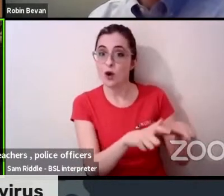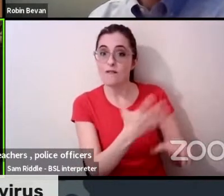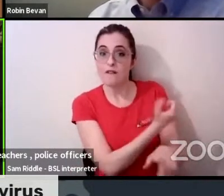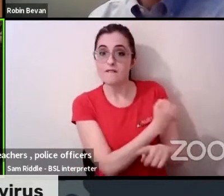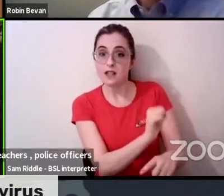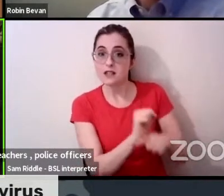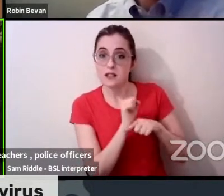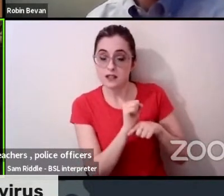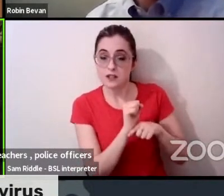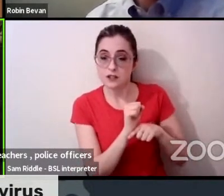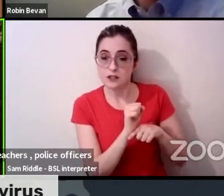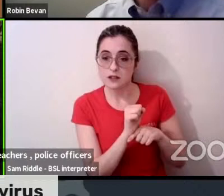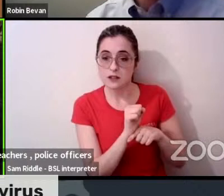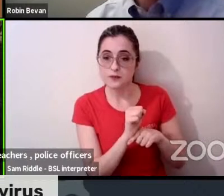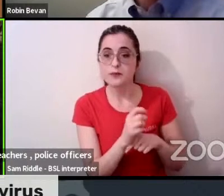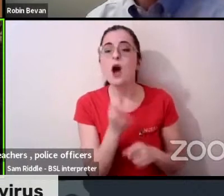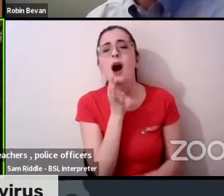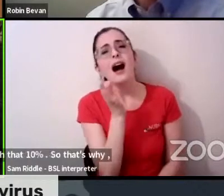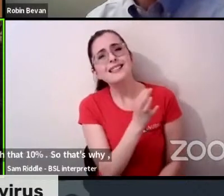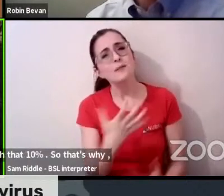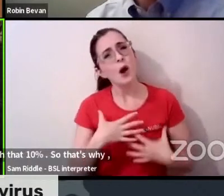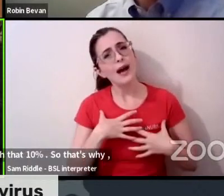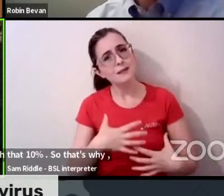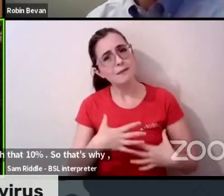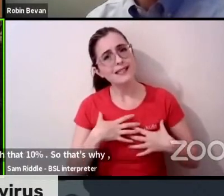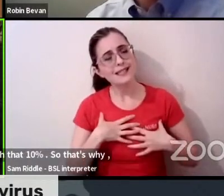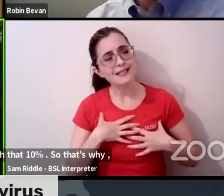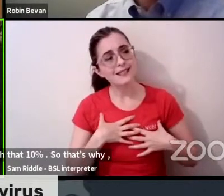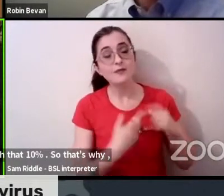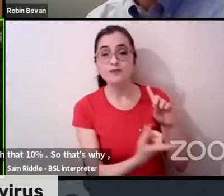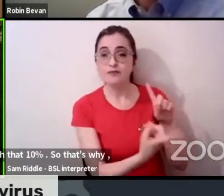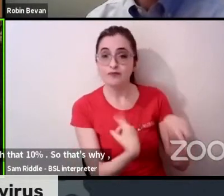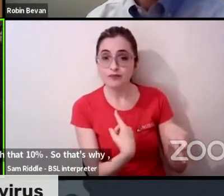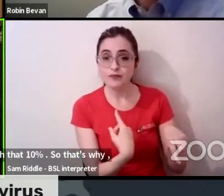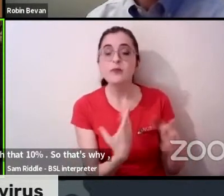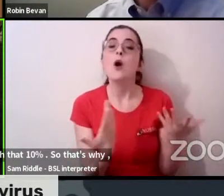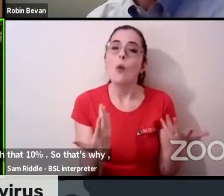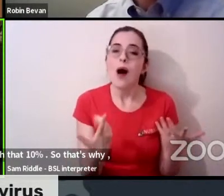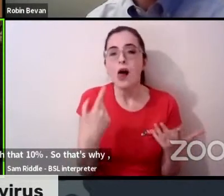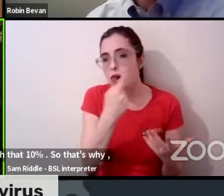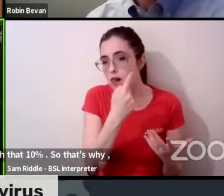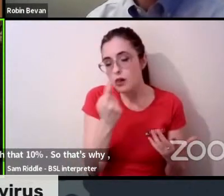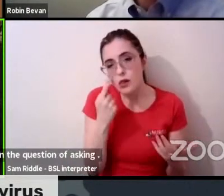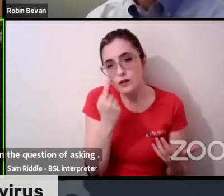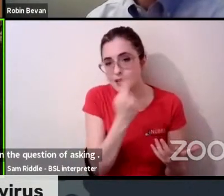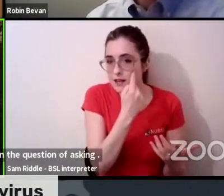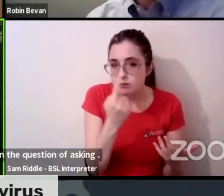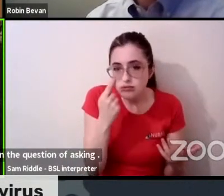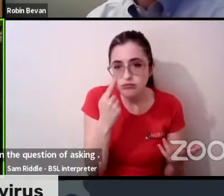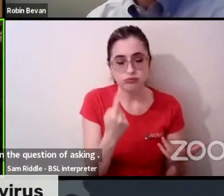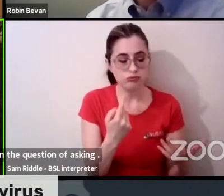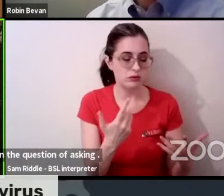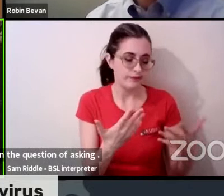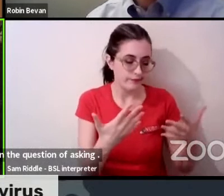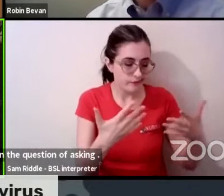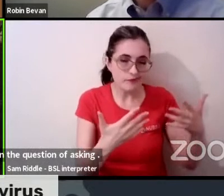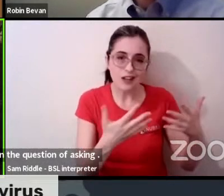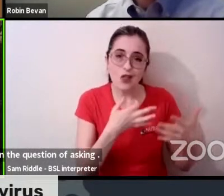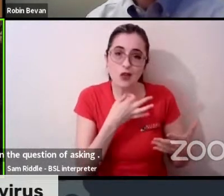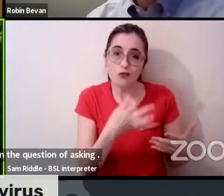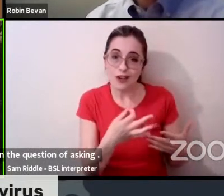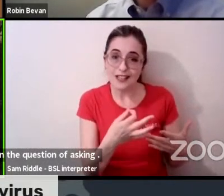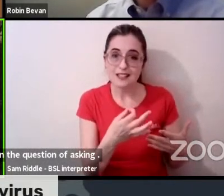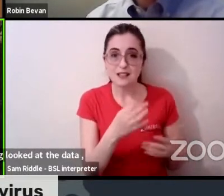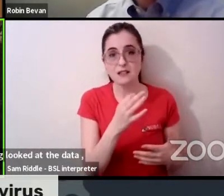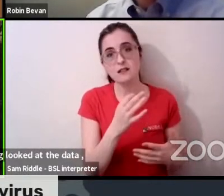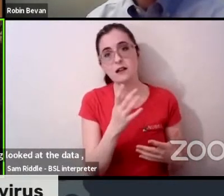having looked at the data, that they thought the risk of serious COVID varied with people who have oral